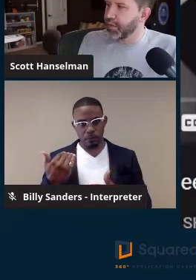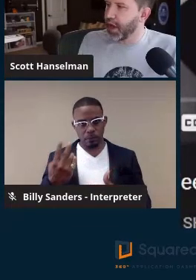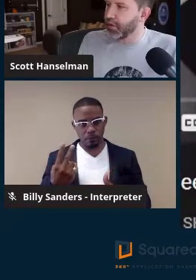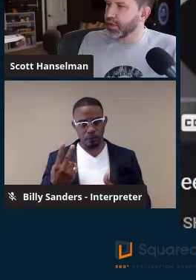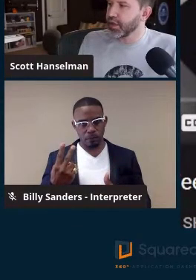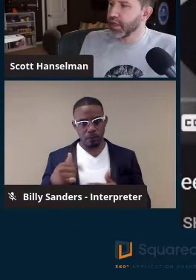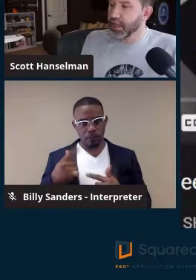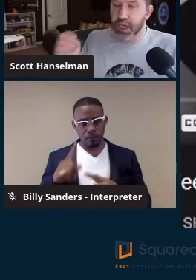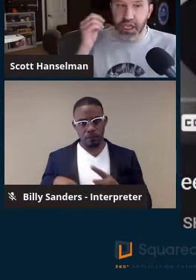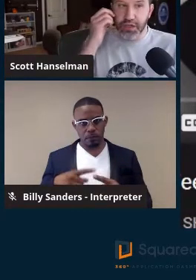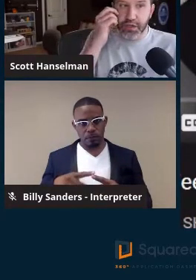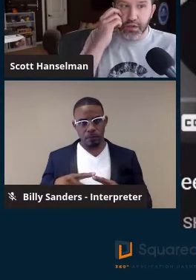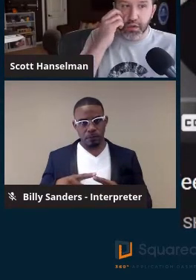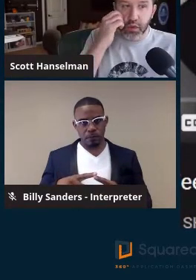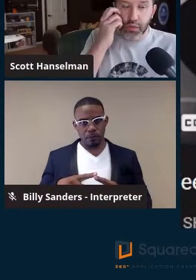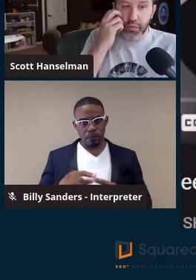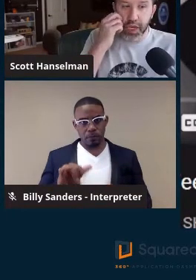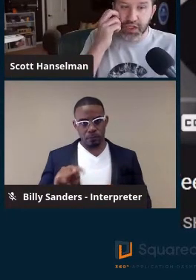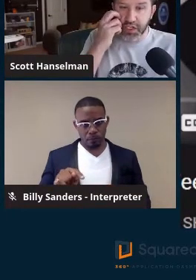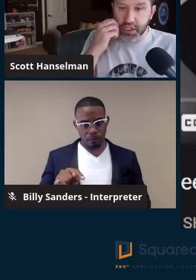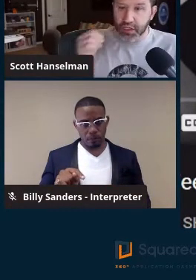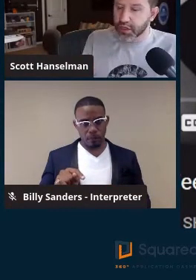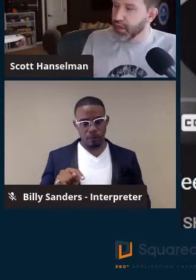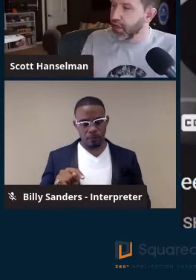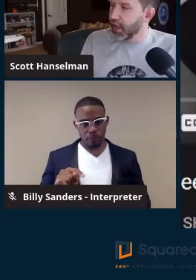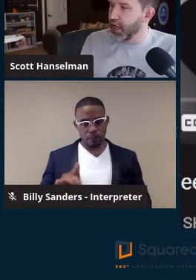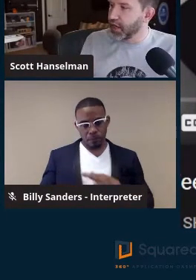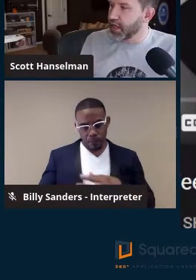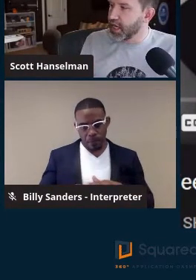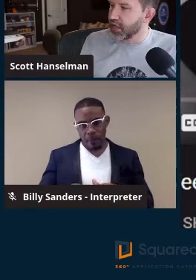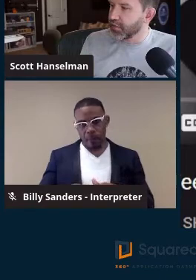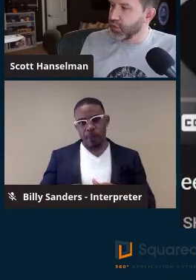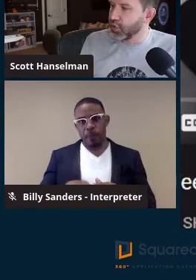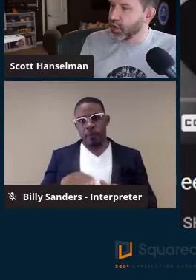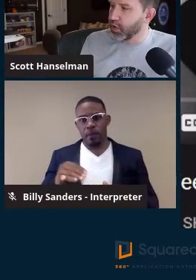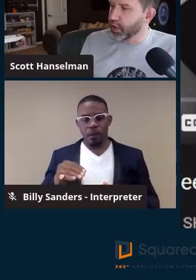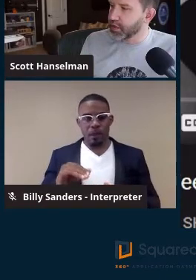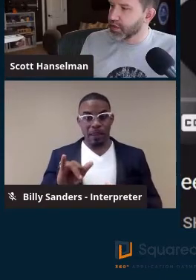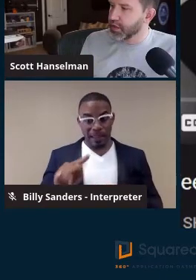been about Git basics